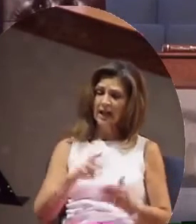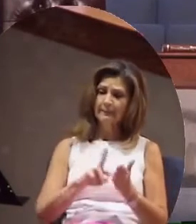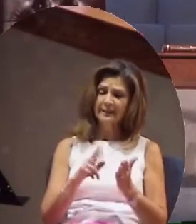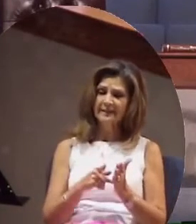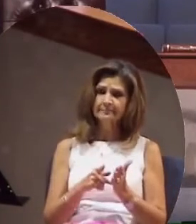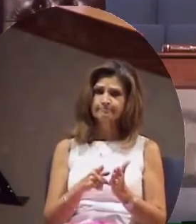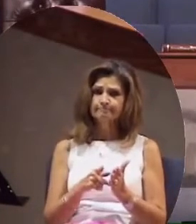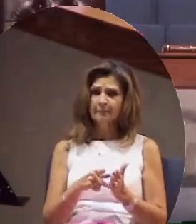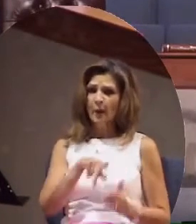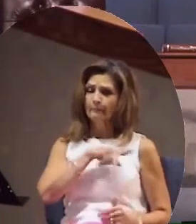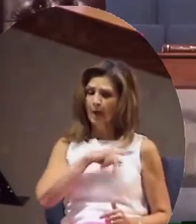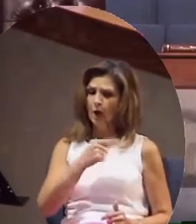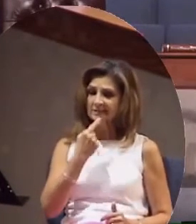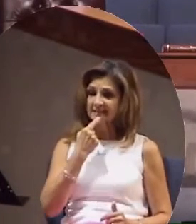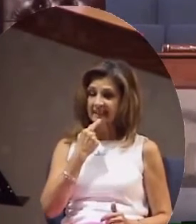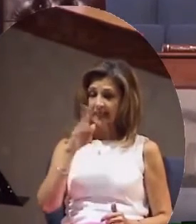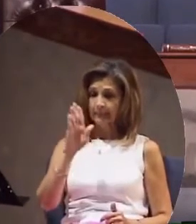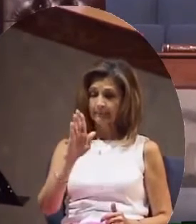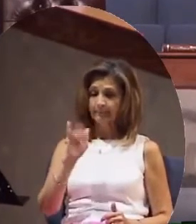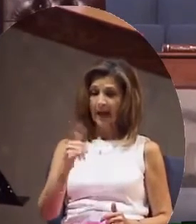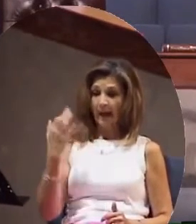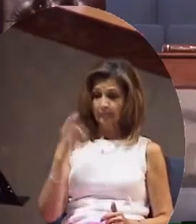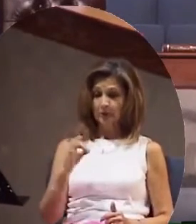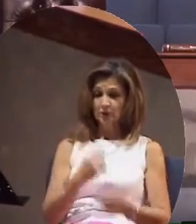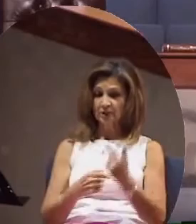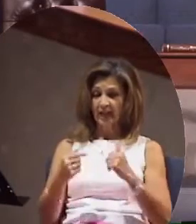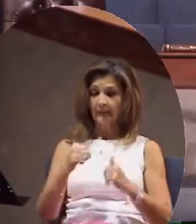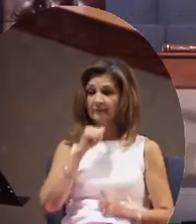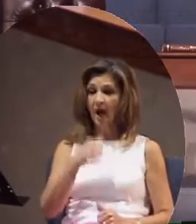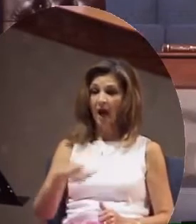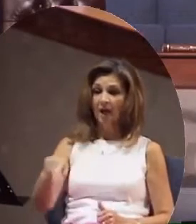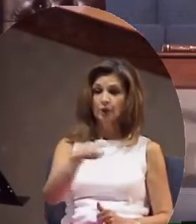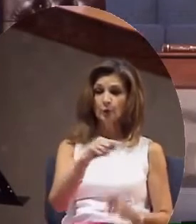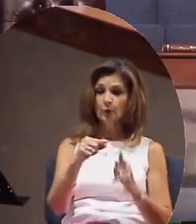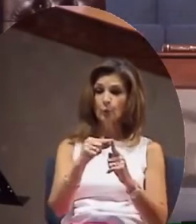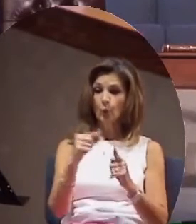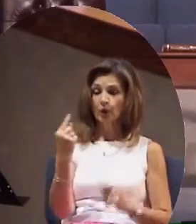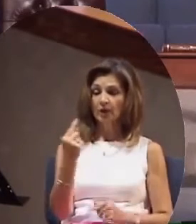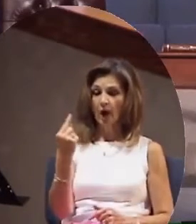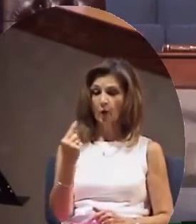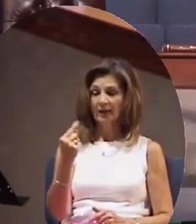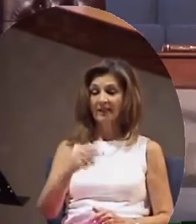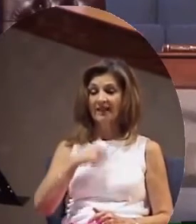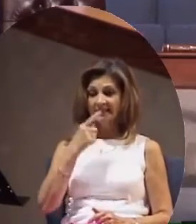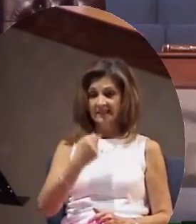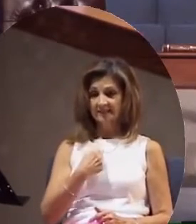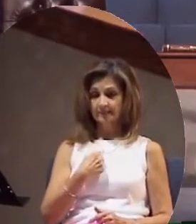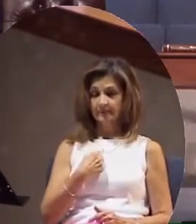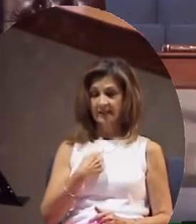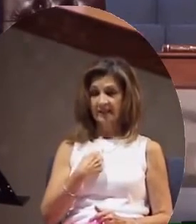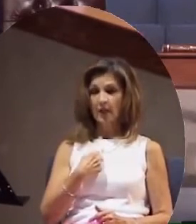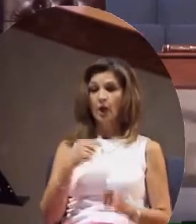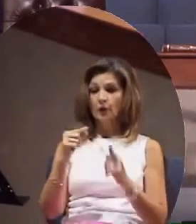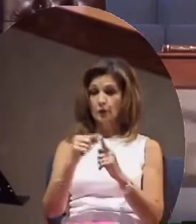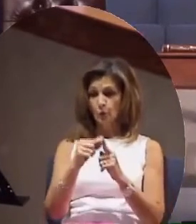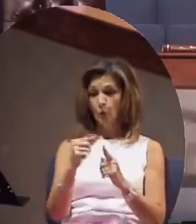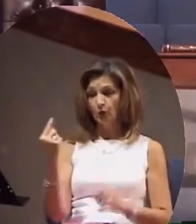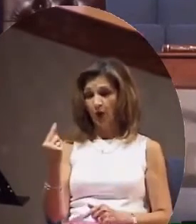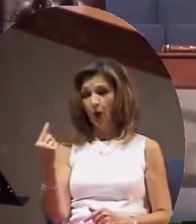this is, Paul said, my preaching came not unto you in word only. So that tells me there is a word